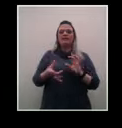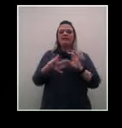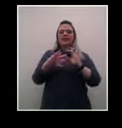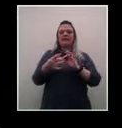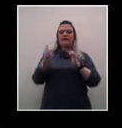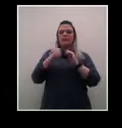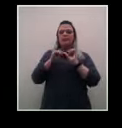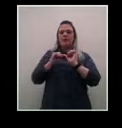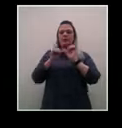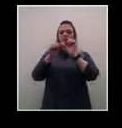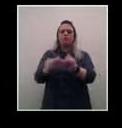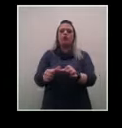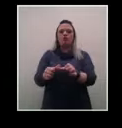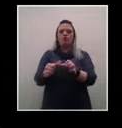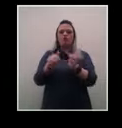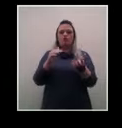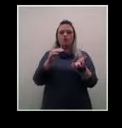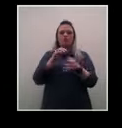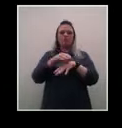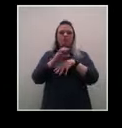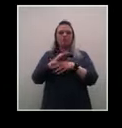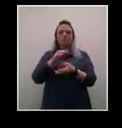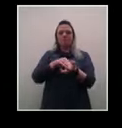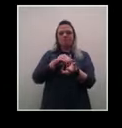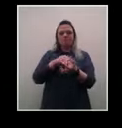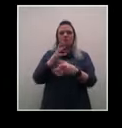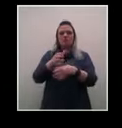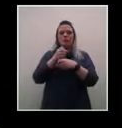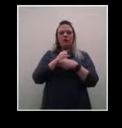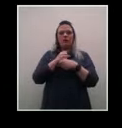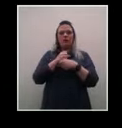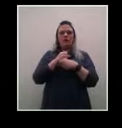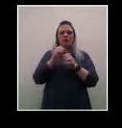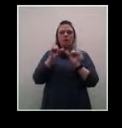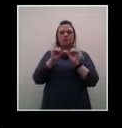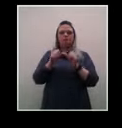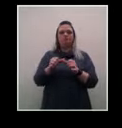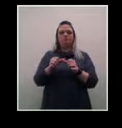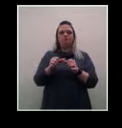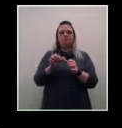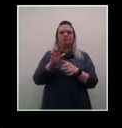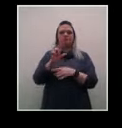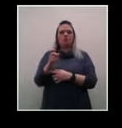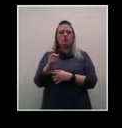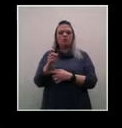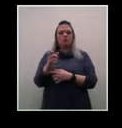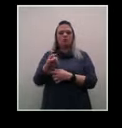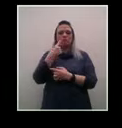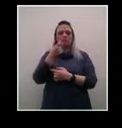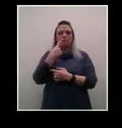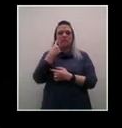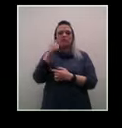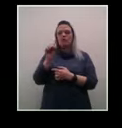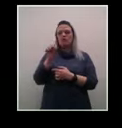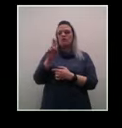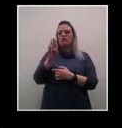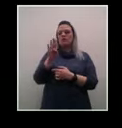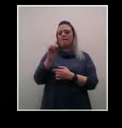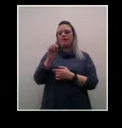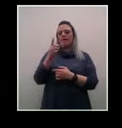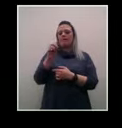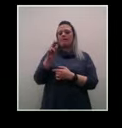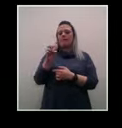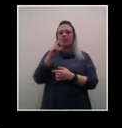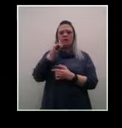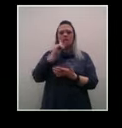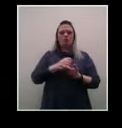a long-term provider to get a steady doses of Suboxone and get into treatment. So again, that